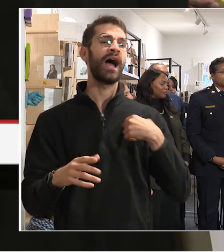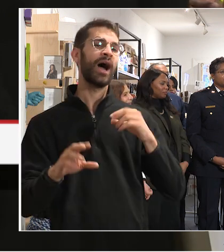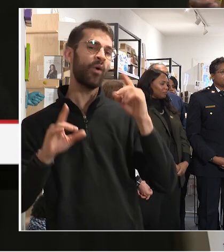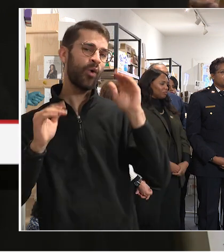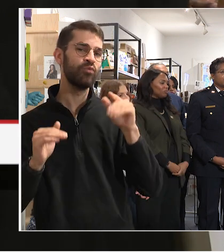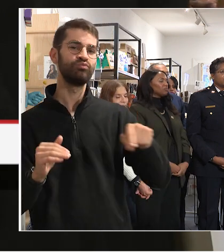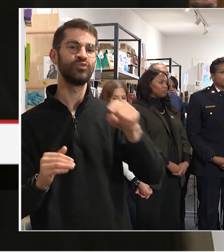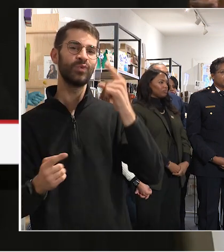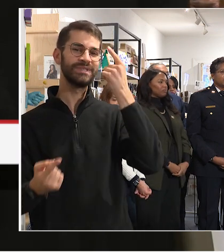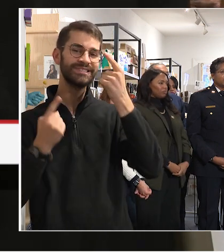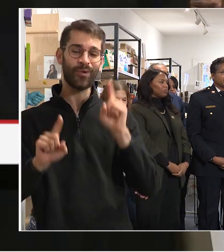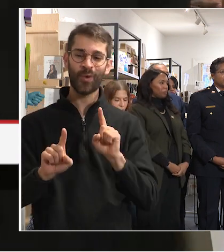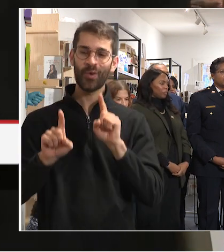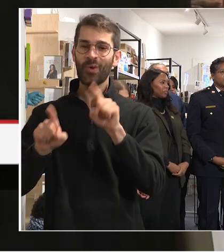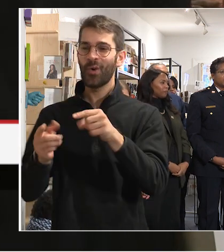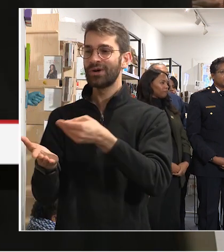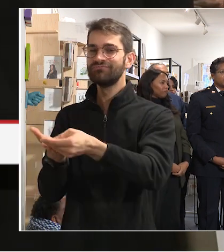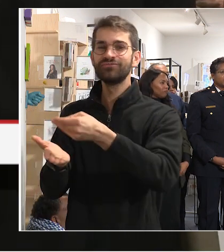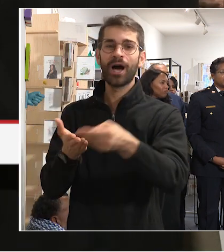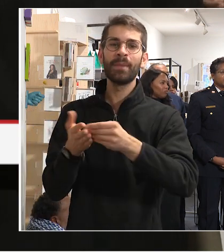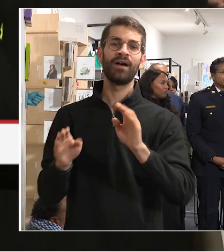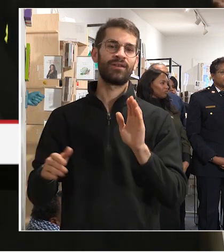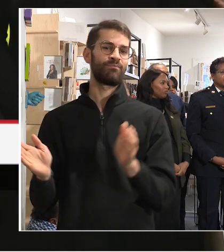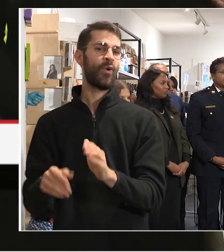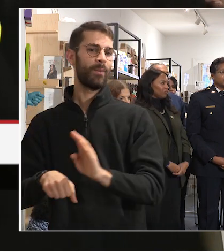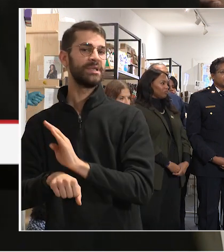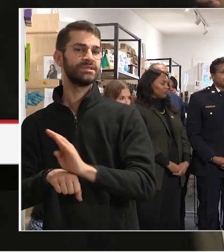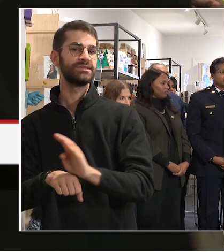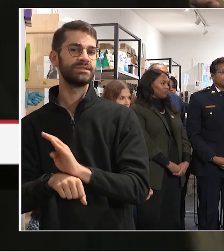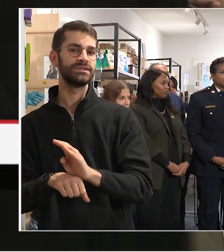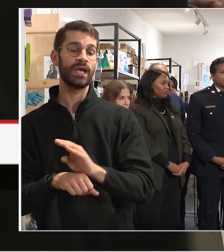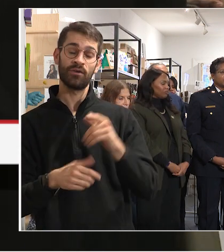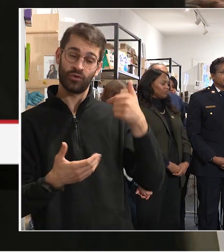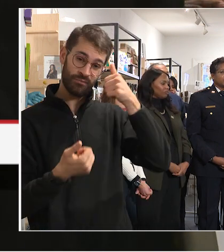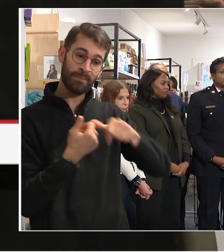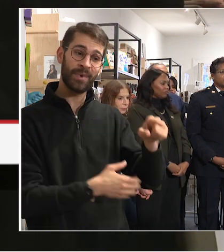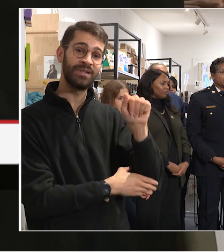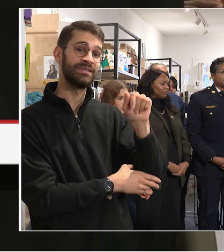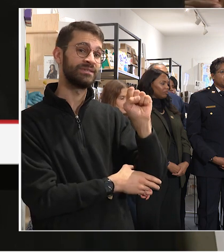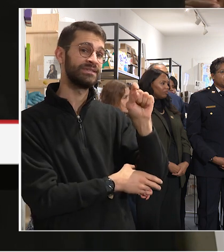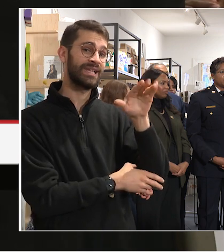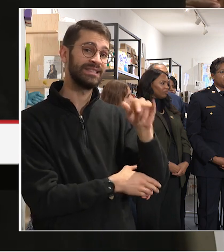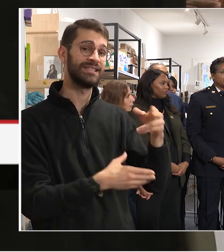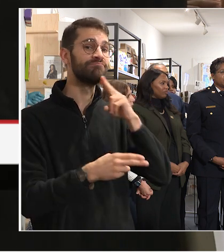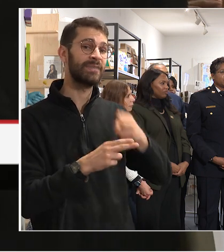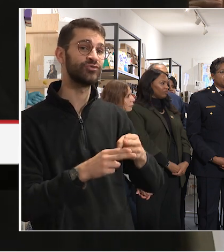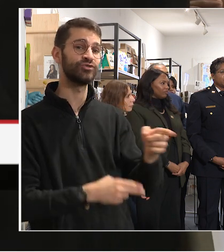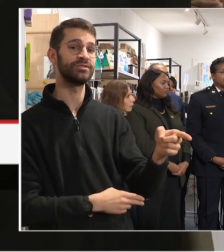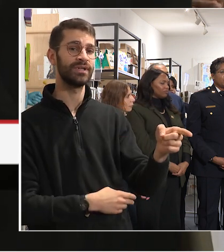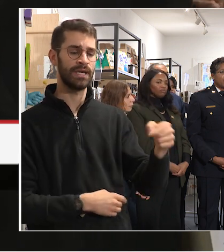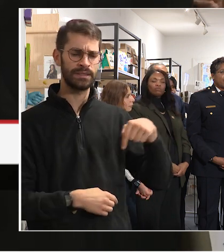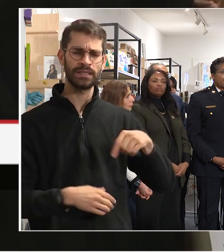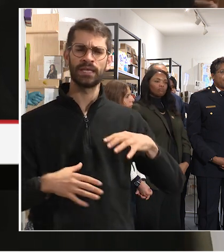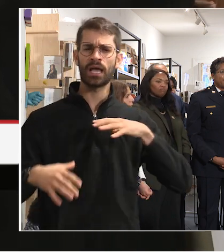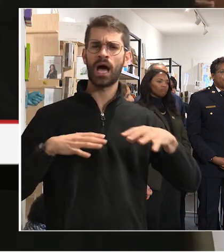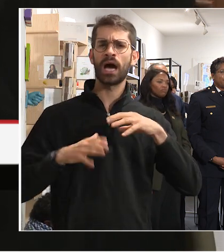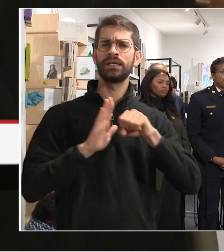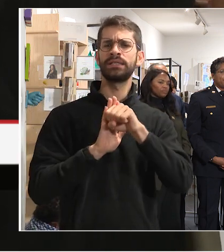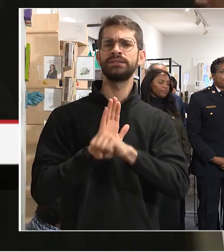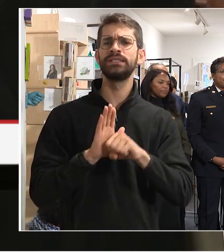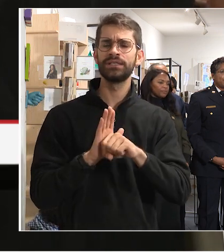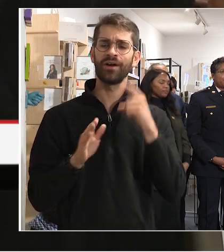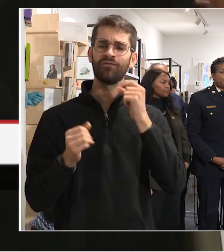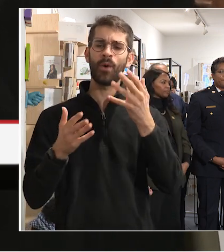consider our small business owners. You heard Stacy say it best, that this holiday season for many of